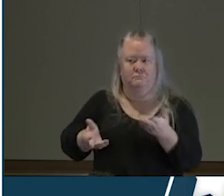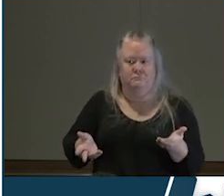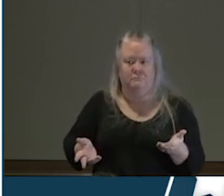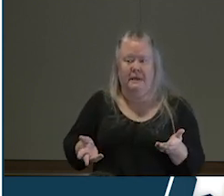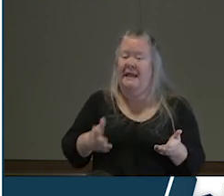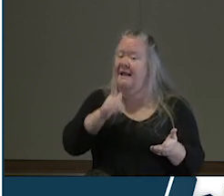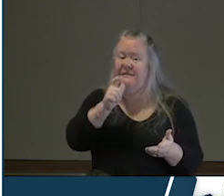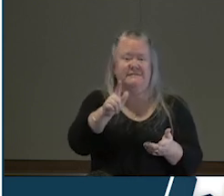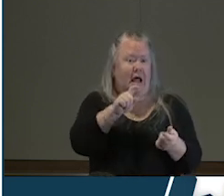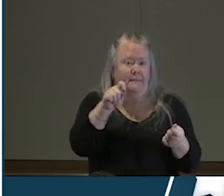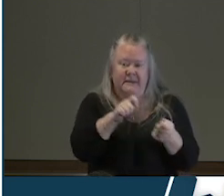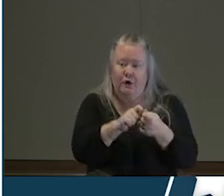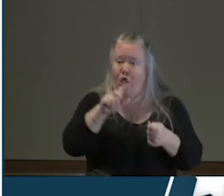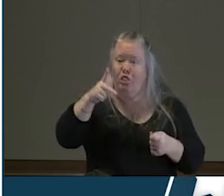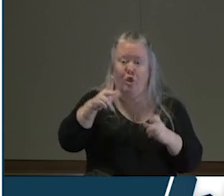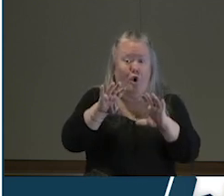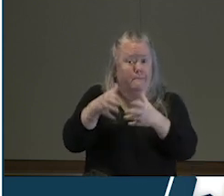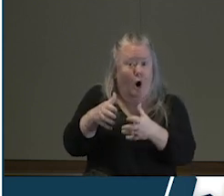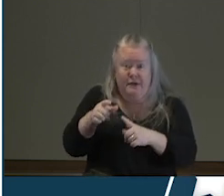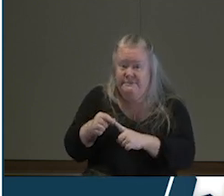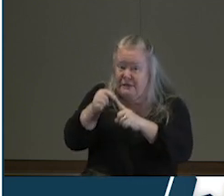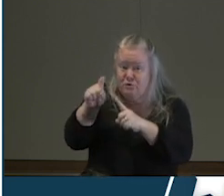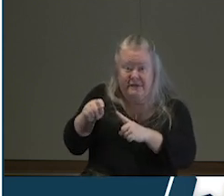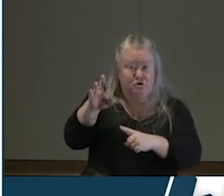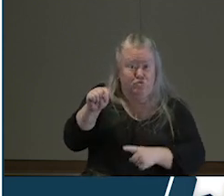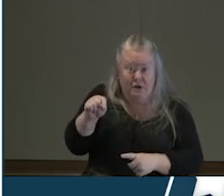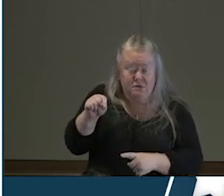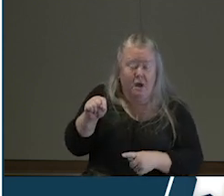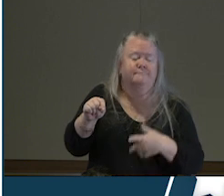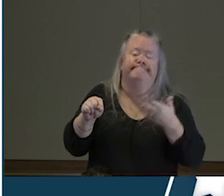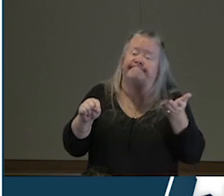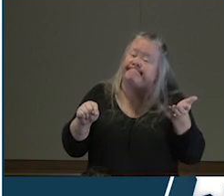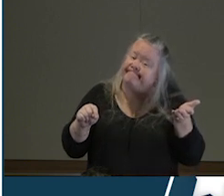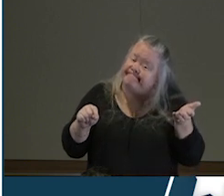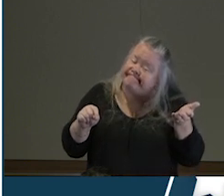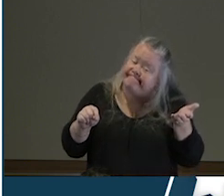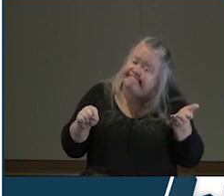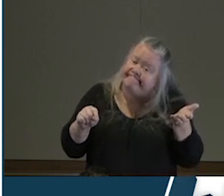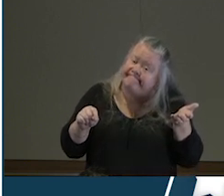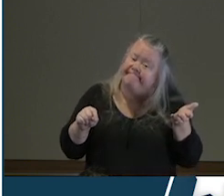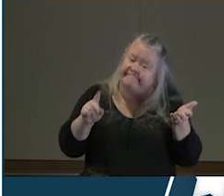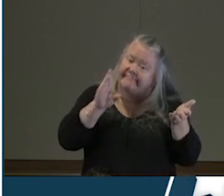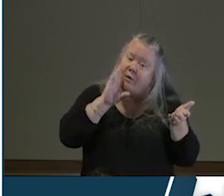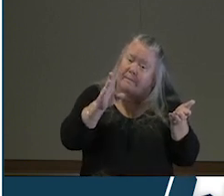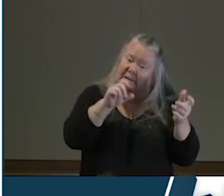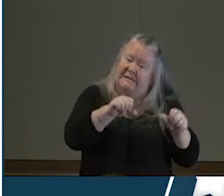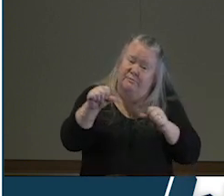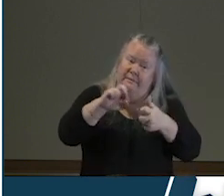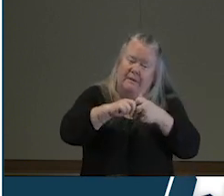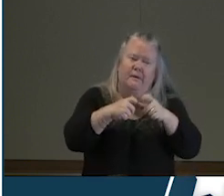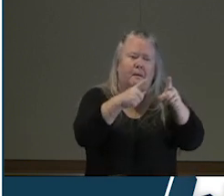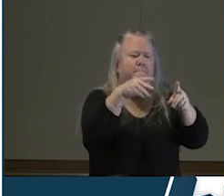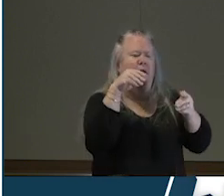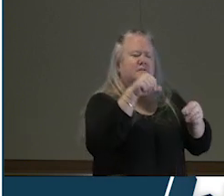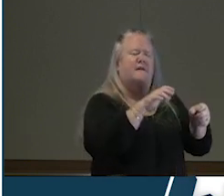not a particular third-party special needs trust, then there's going to be potentially an issue.